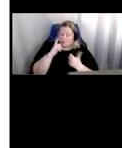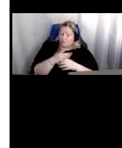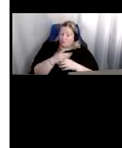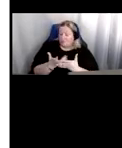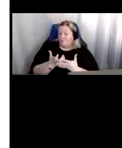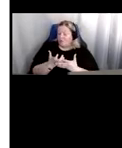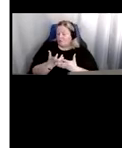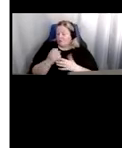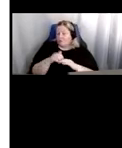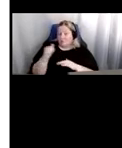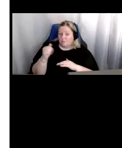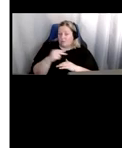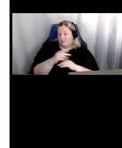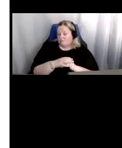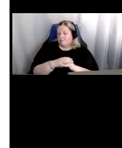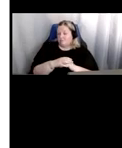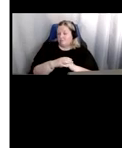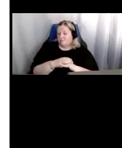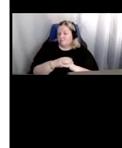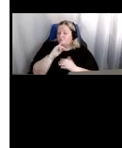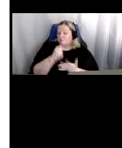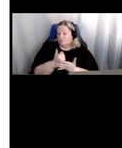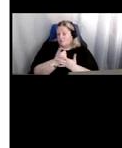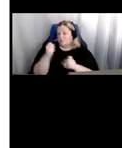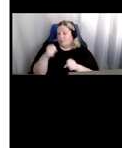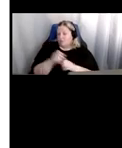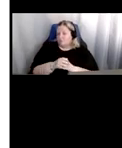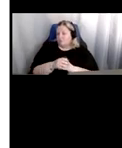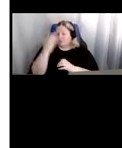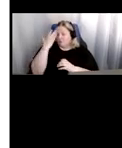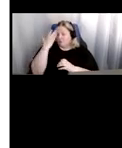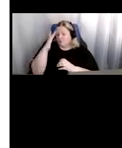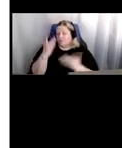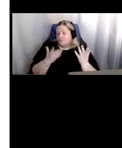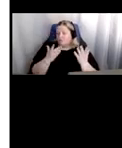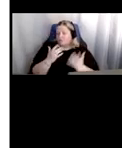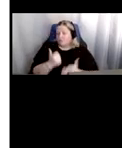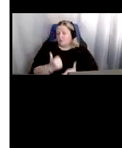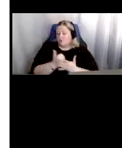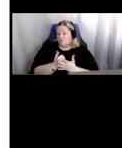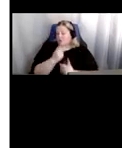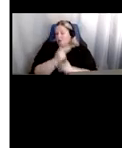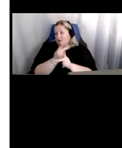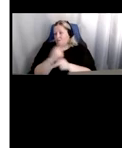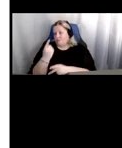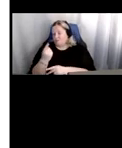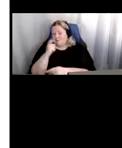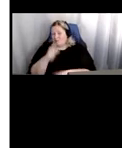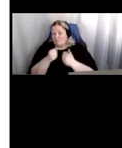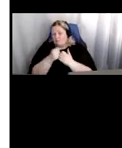out. So it can be really helpful. So I don't know if maybe you are helping care for somebody who doesn't live with